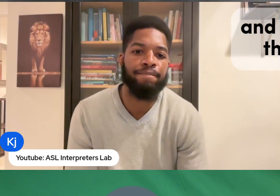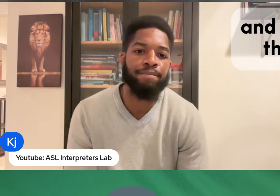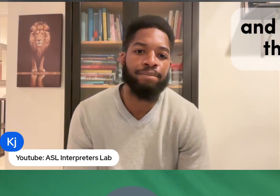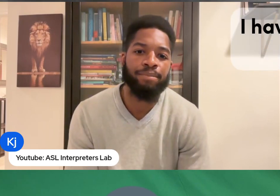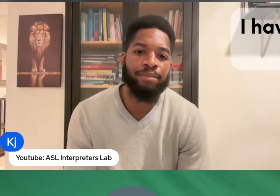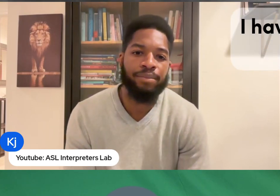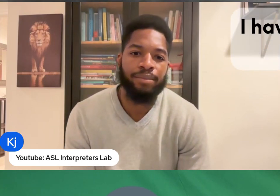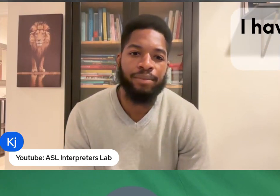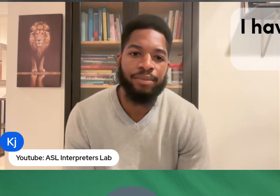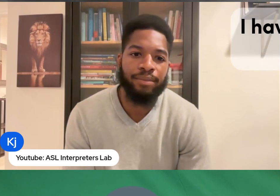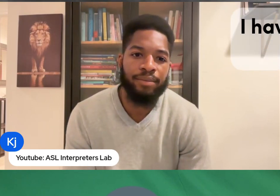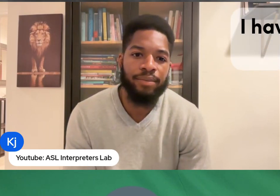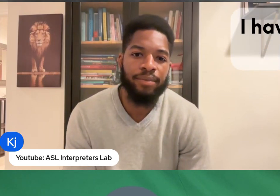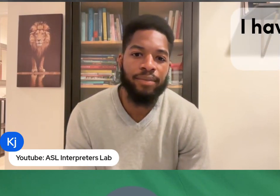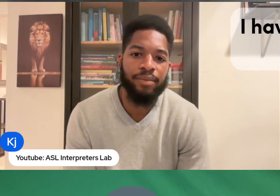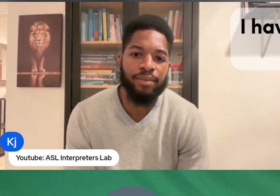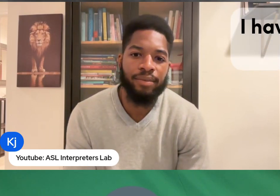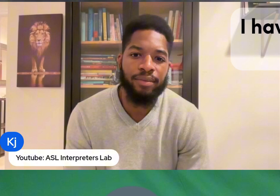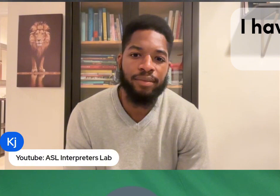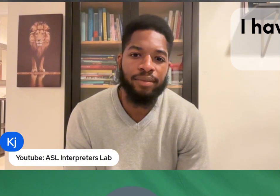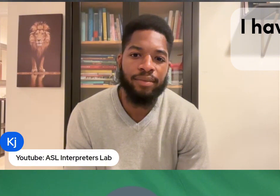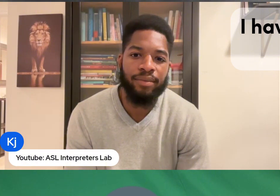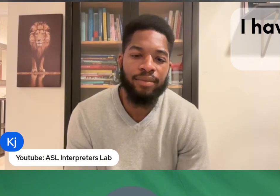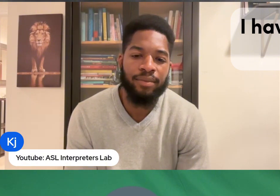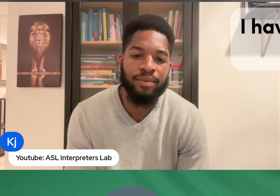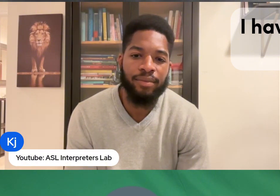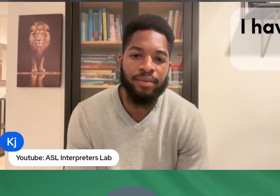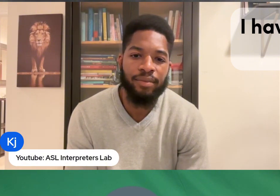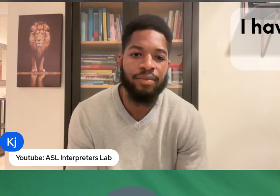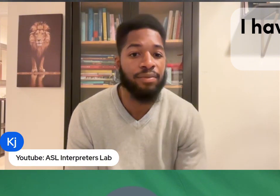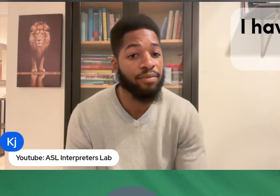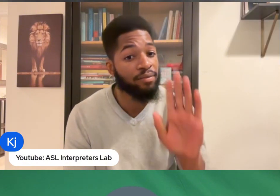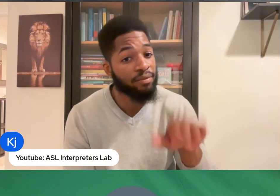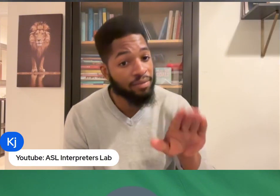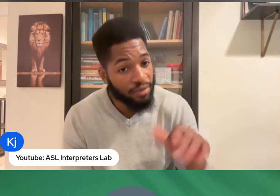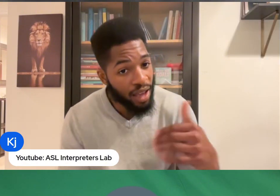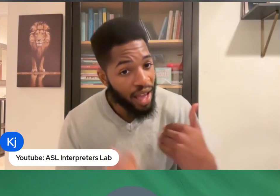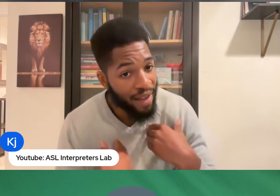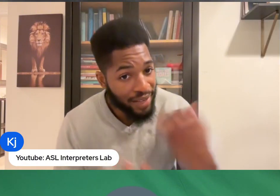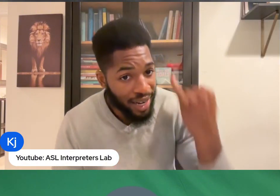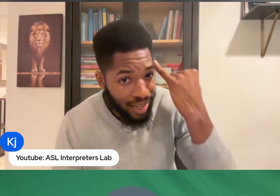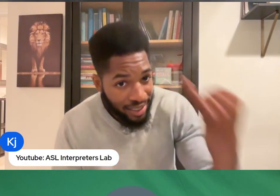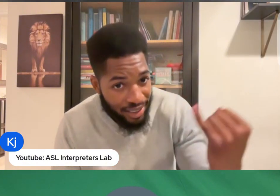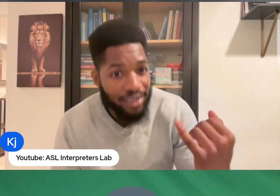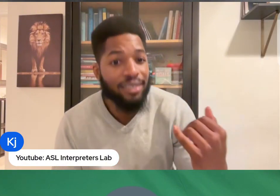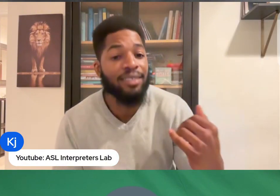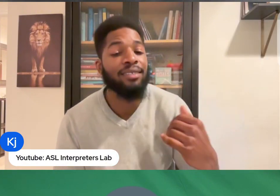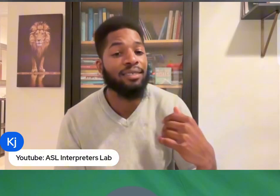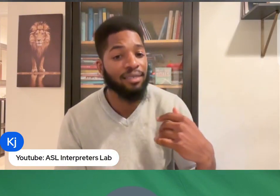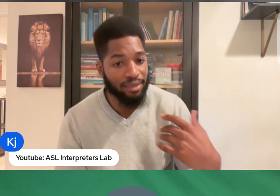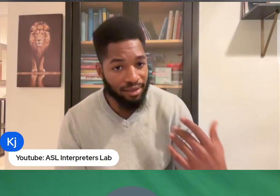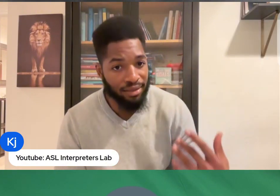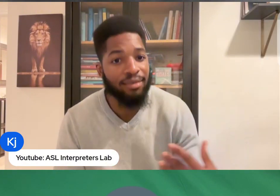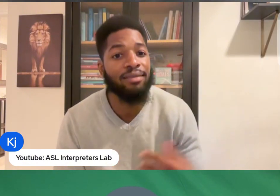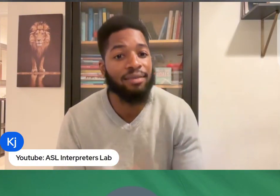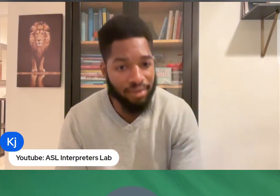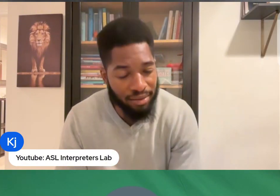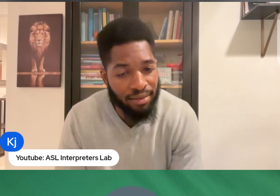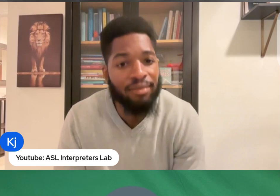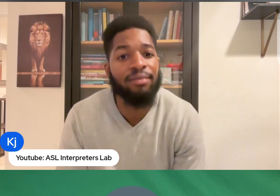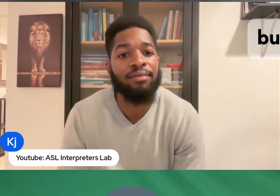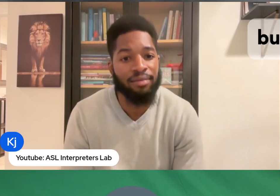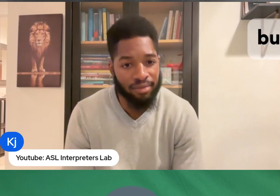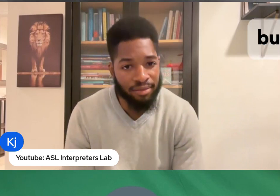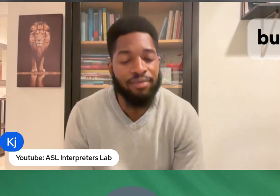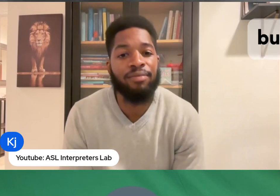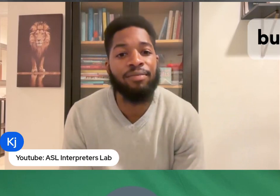and said, "Hey, I have this idea of this book I've been wanting to do, but I didn't think that I would need the generational gap.